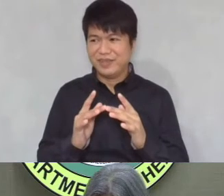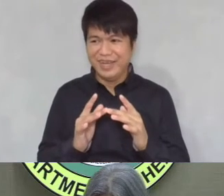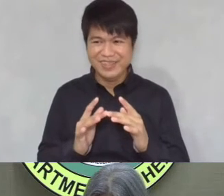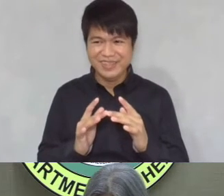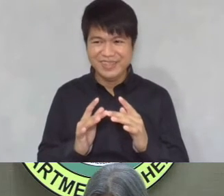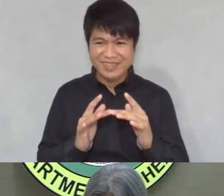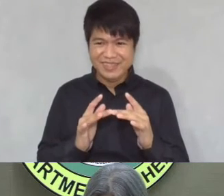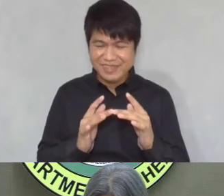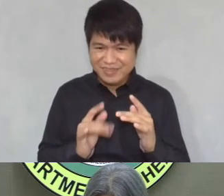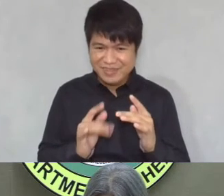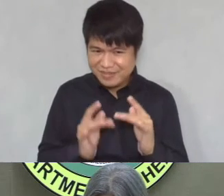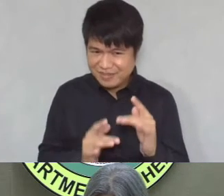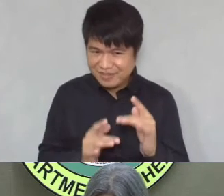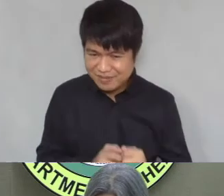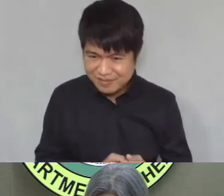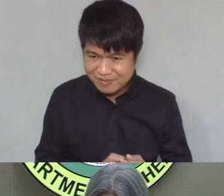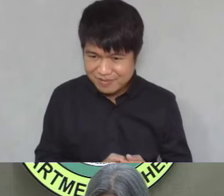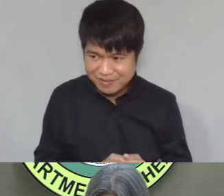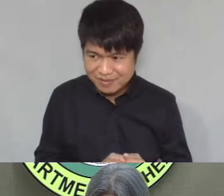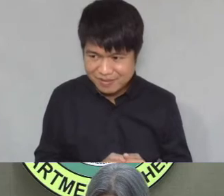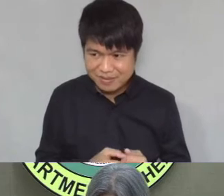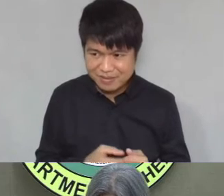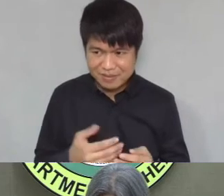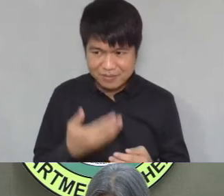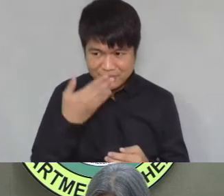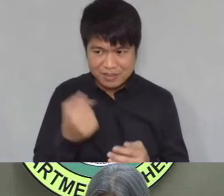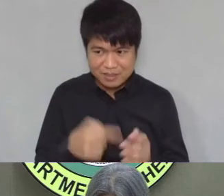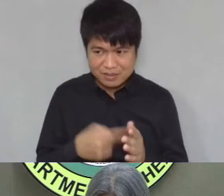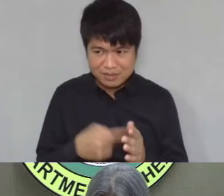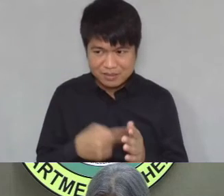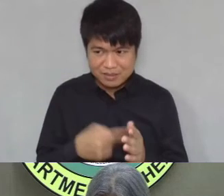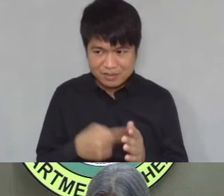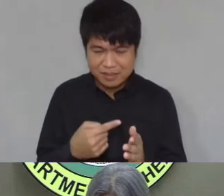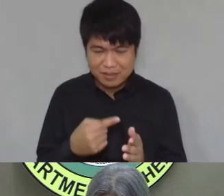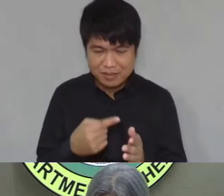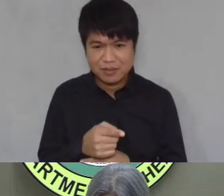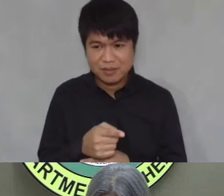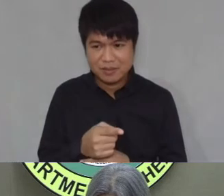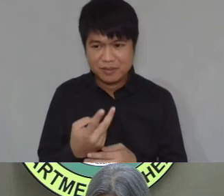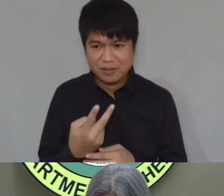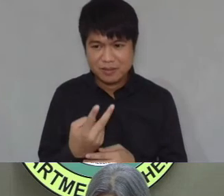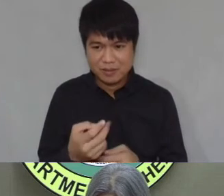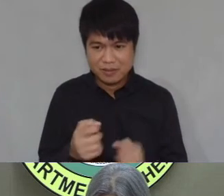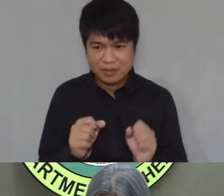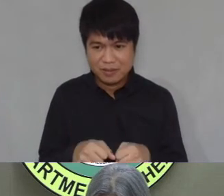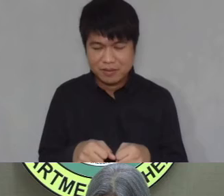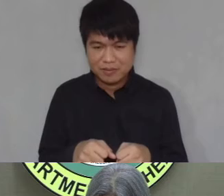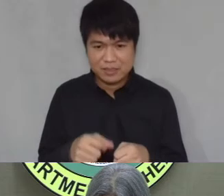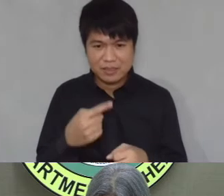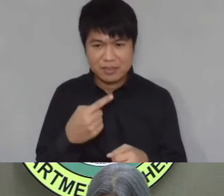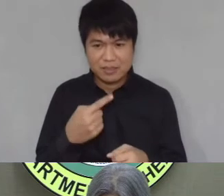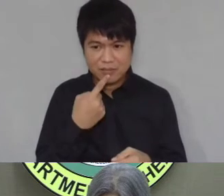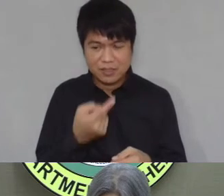diabetic foot, for example, because some say do not see them via telemed, and then there are some studies that say they can see. So these are the